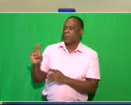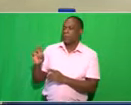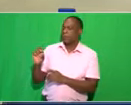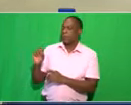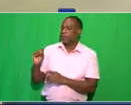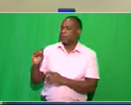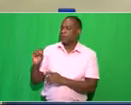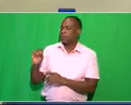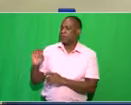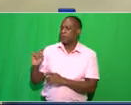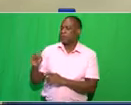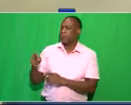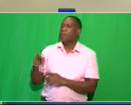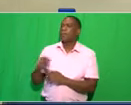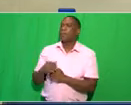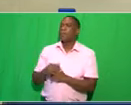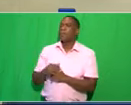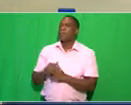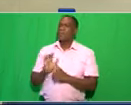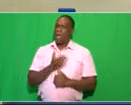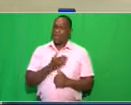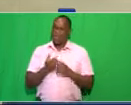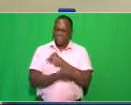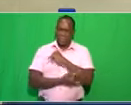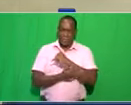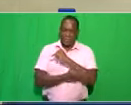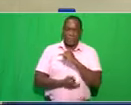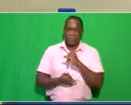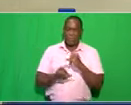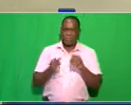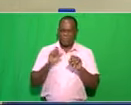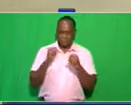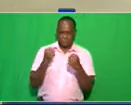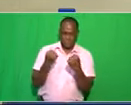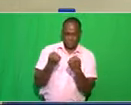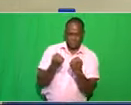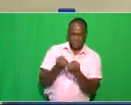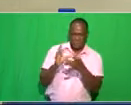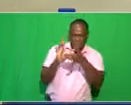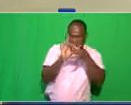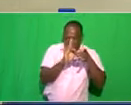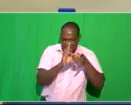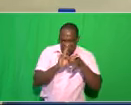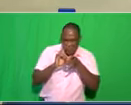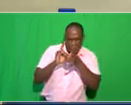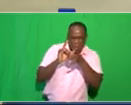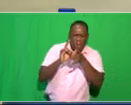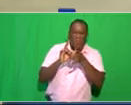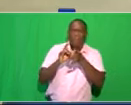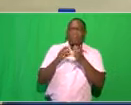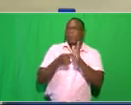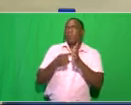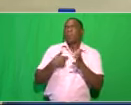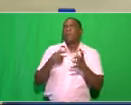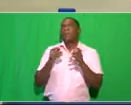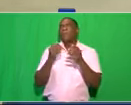Given our social network in Trinidad and Tobago, where we have free education, we